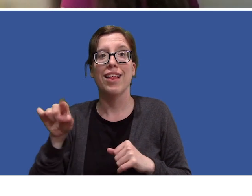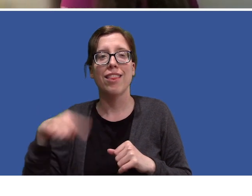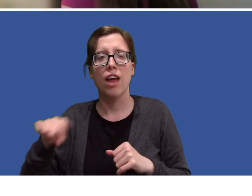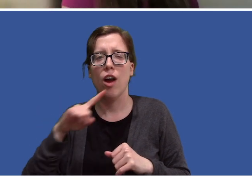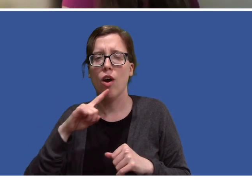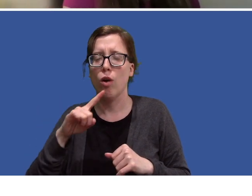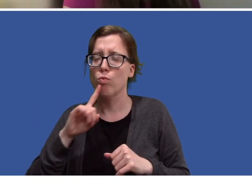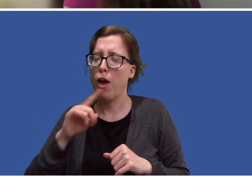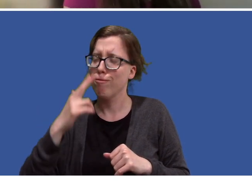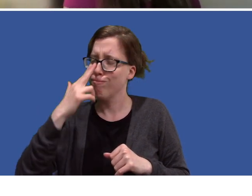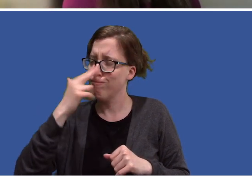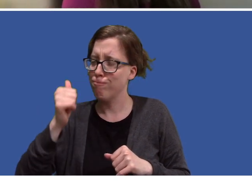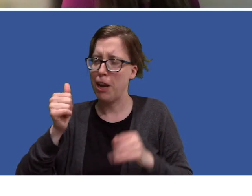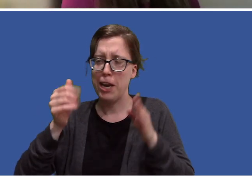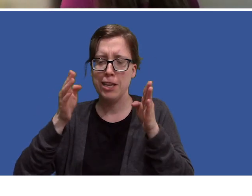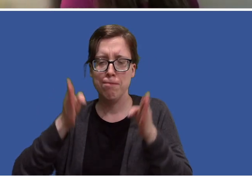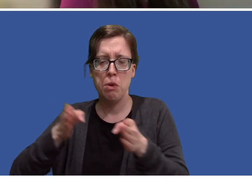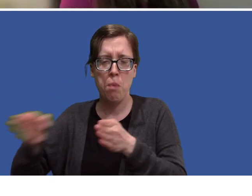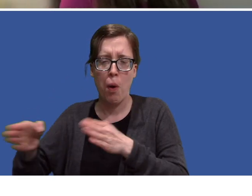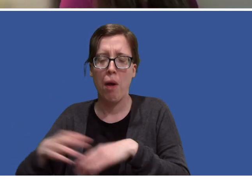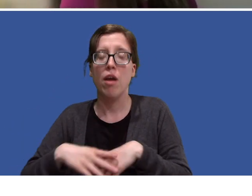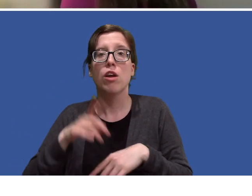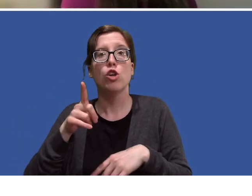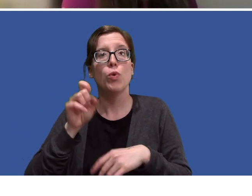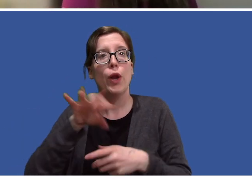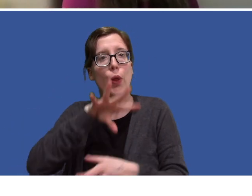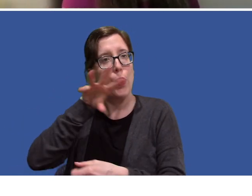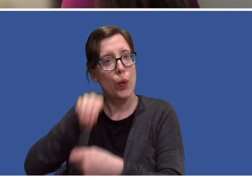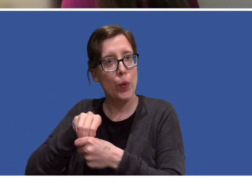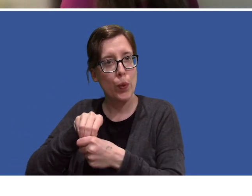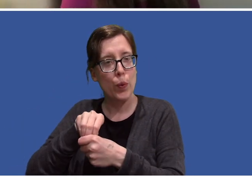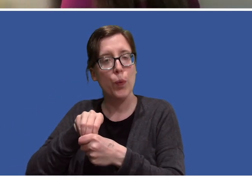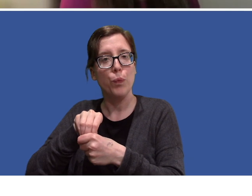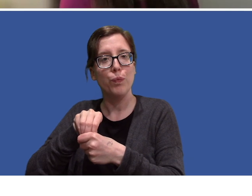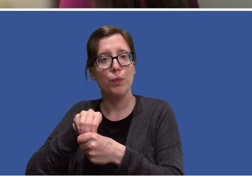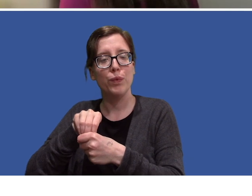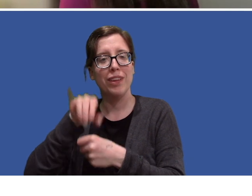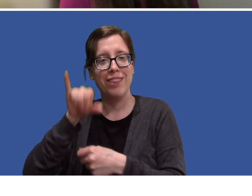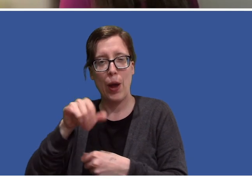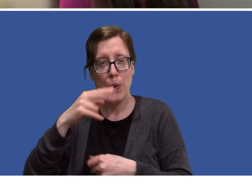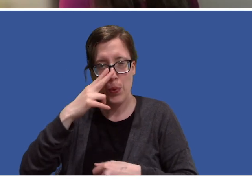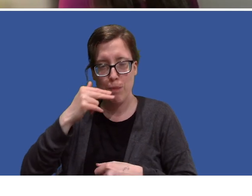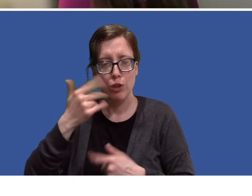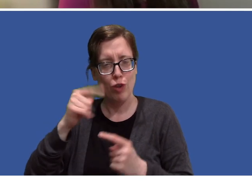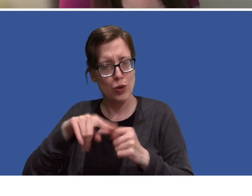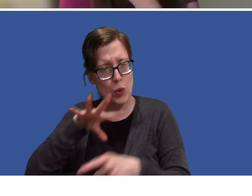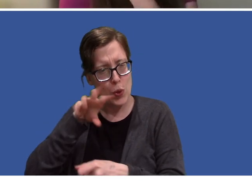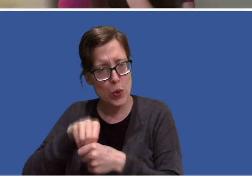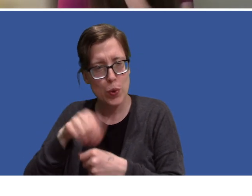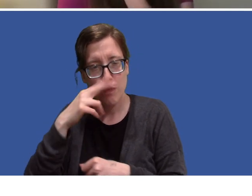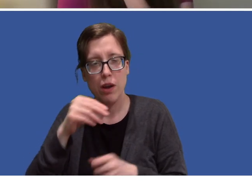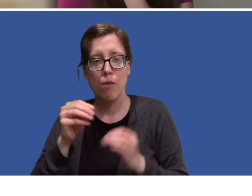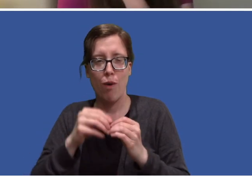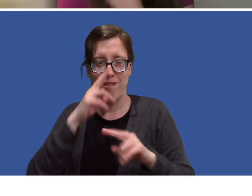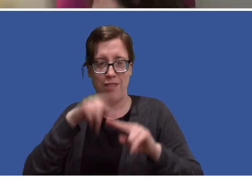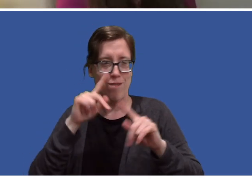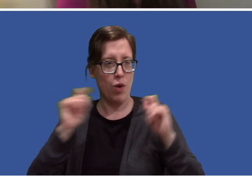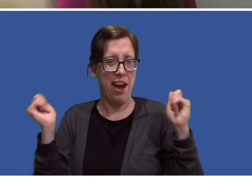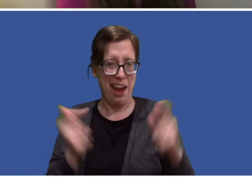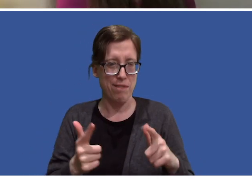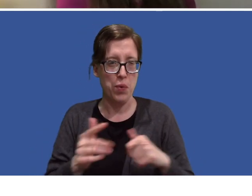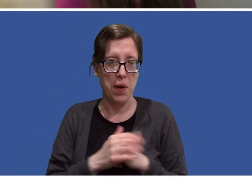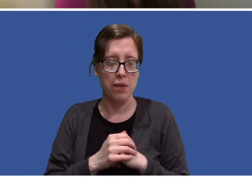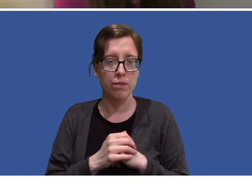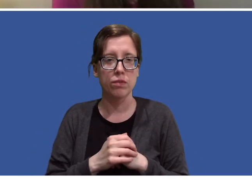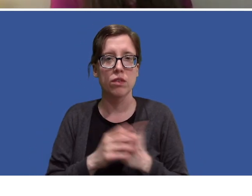humor, you should try to include it. It makes it more fun for everybody. And just keep in mind, sometimes the humor will have